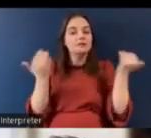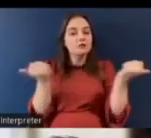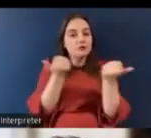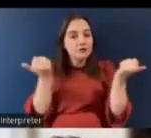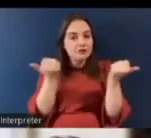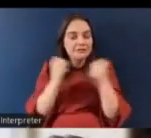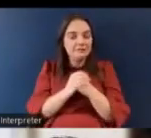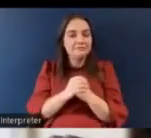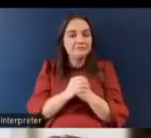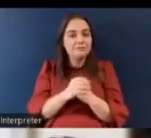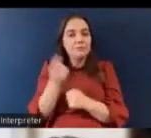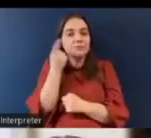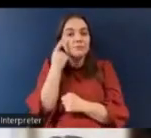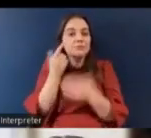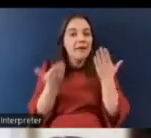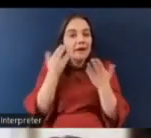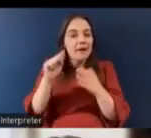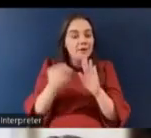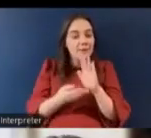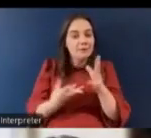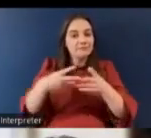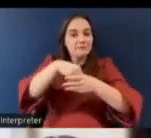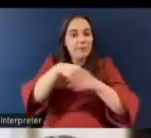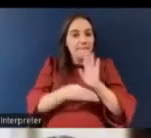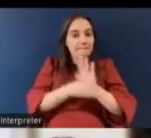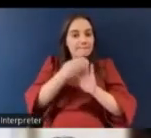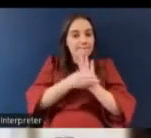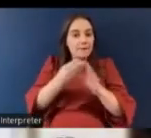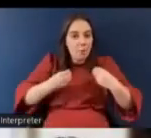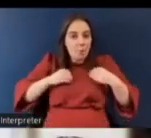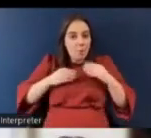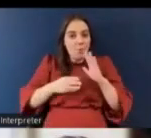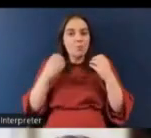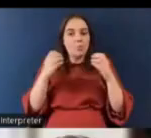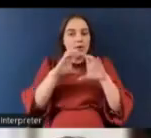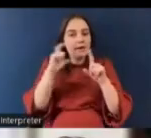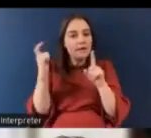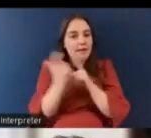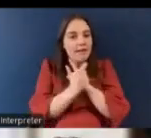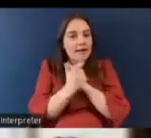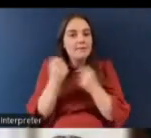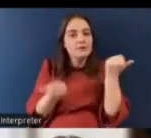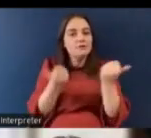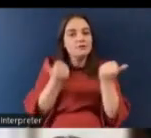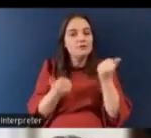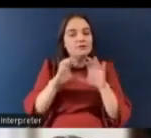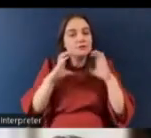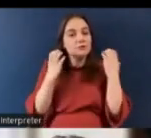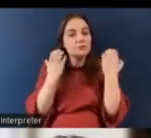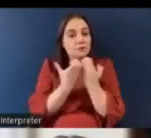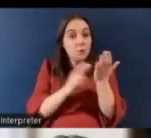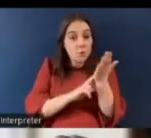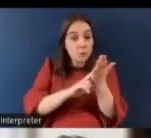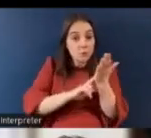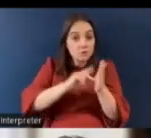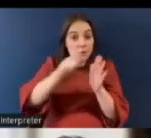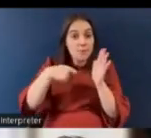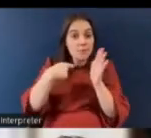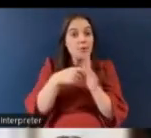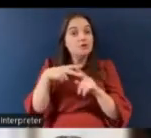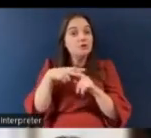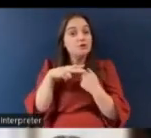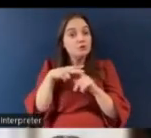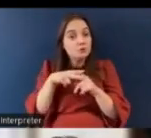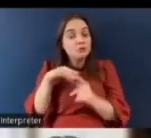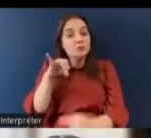can get involved in building your own climate justice communities. And that'll be through using our project toolkits, which you will all also